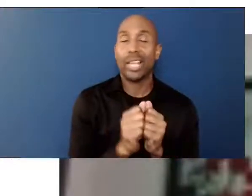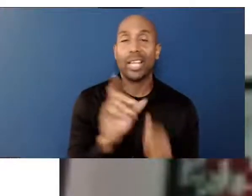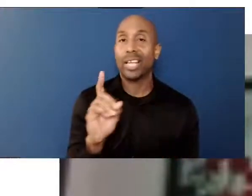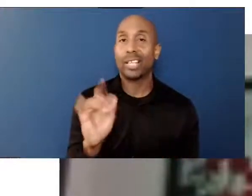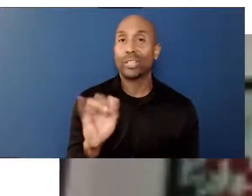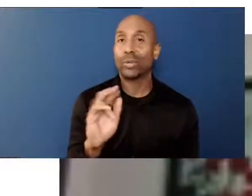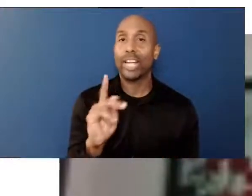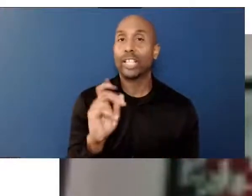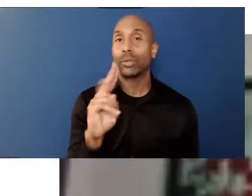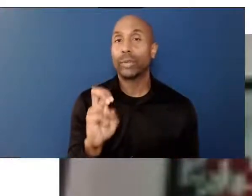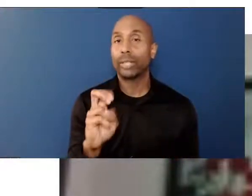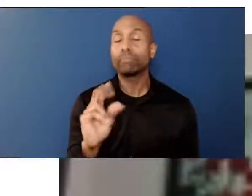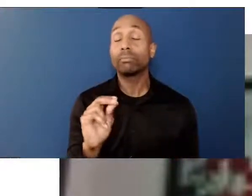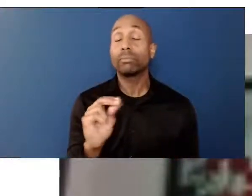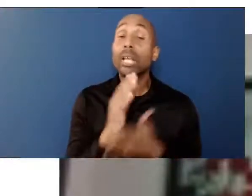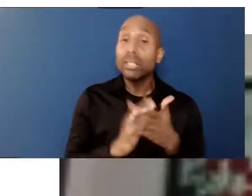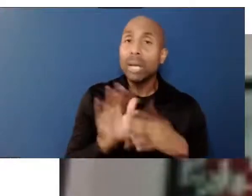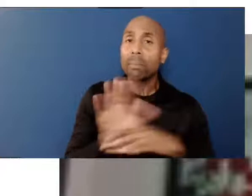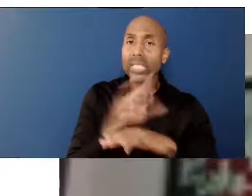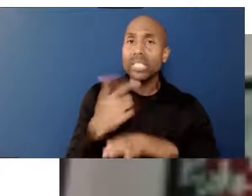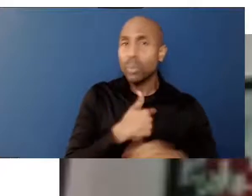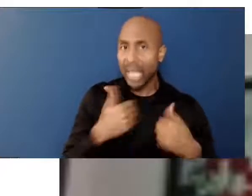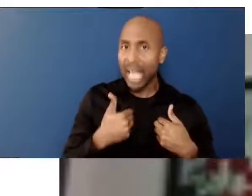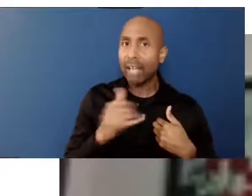them, but they have their own work plan as well.